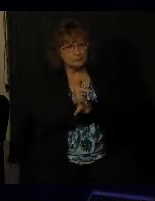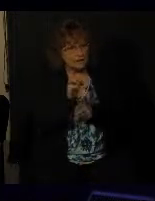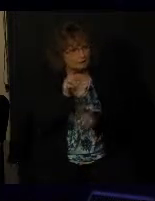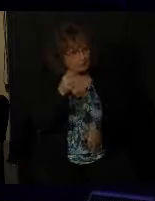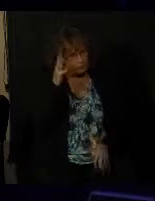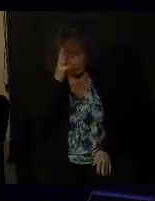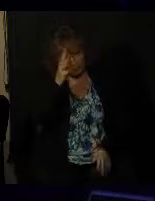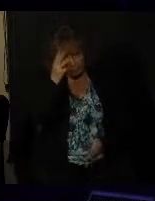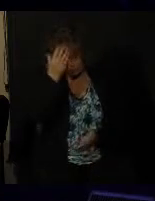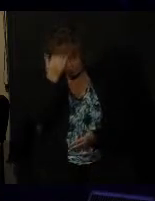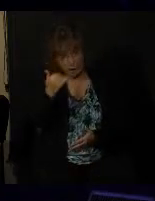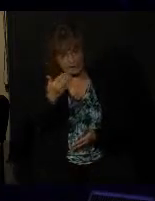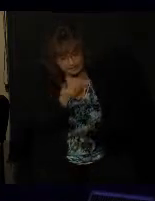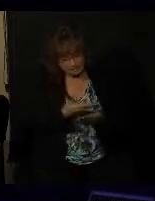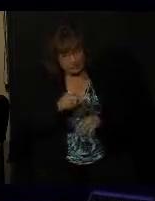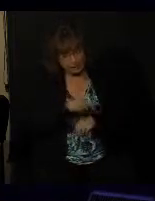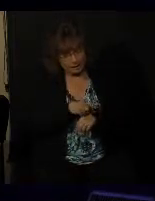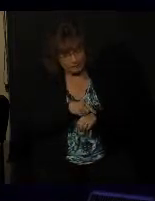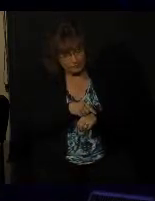Why?